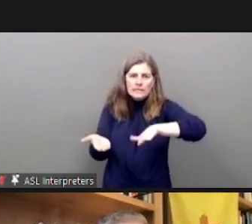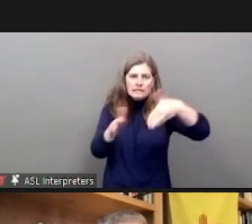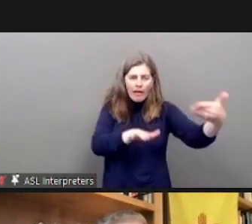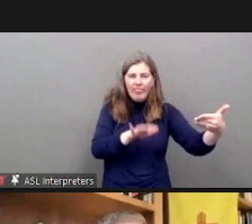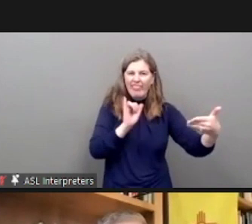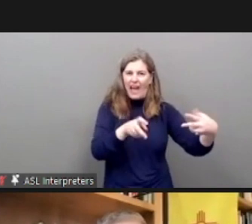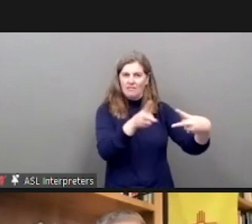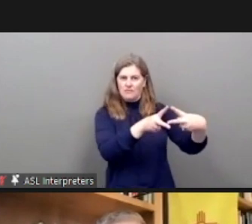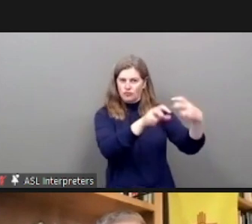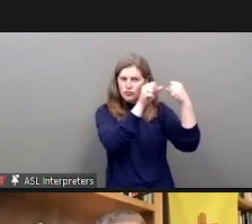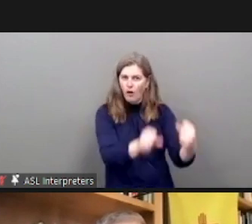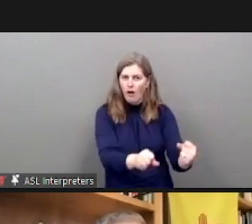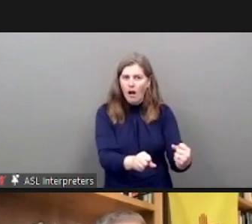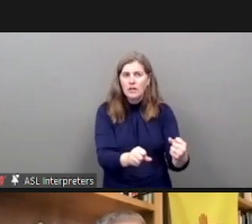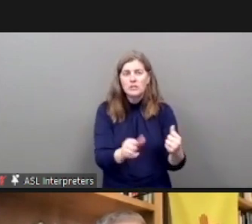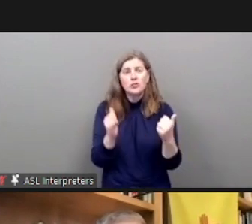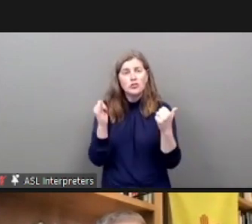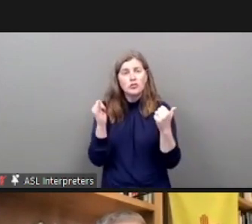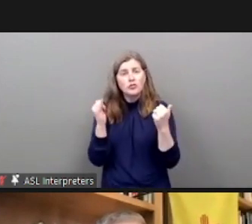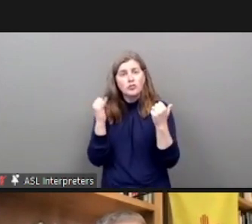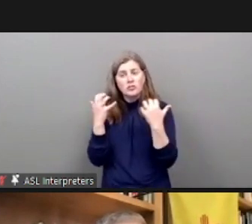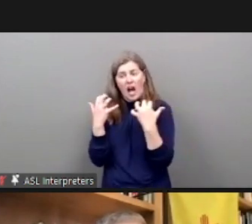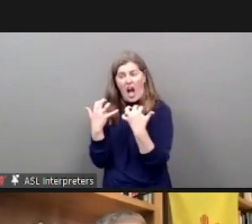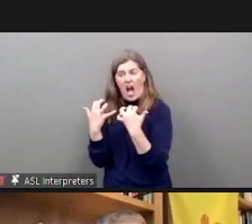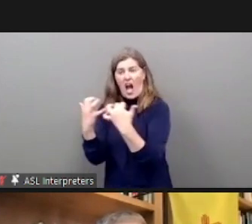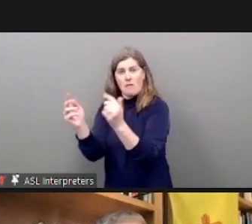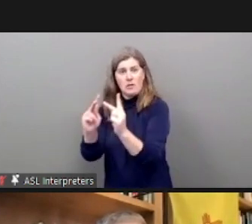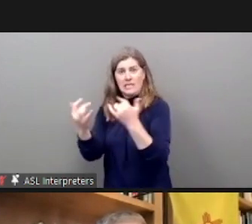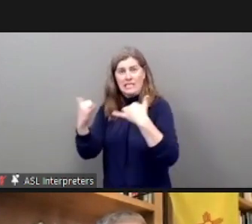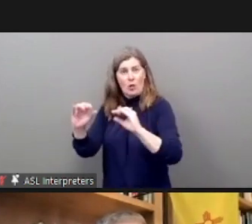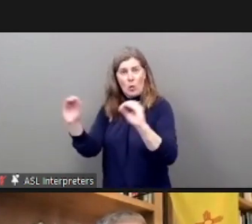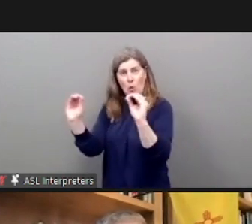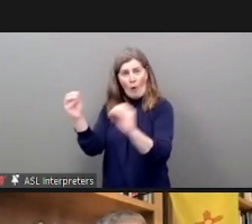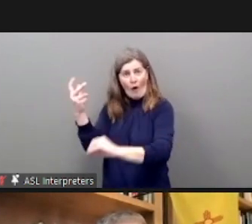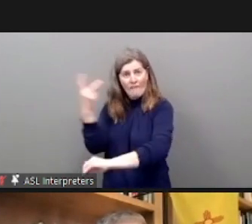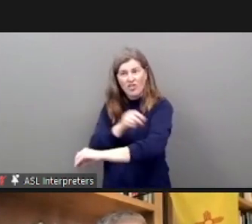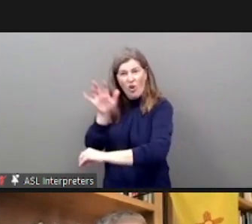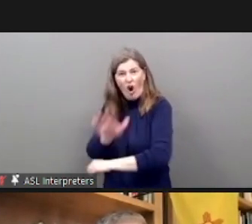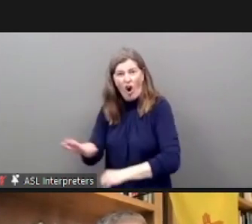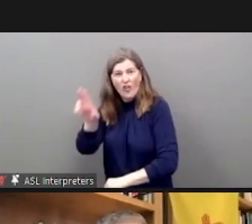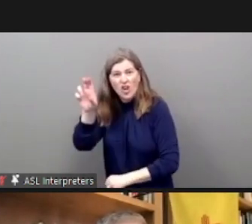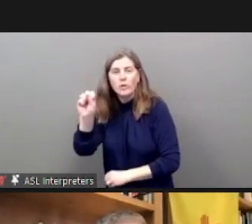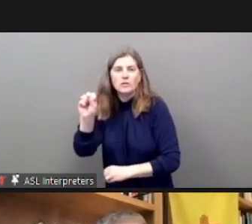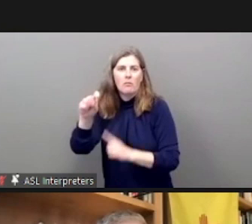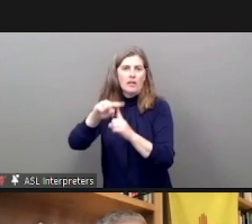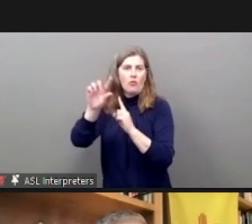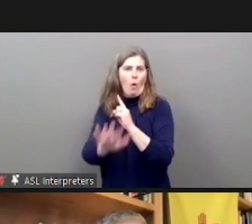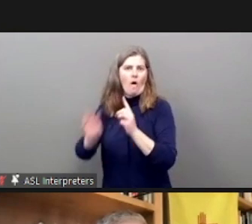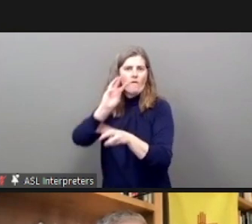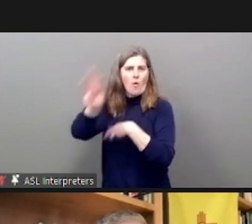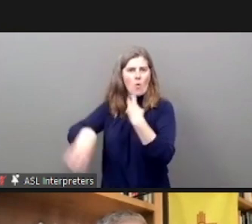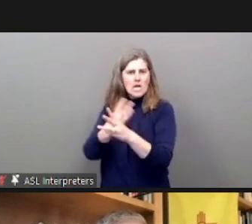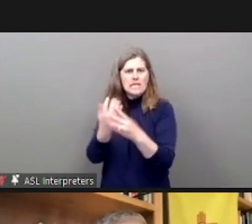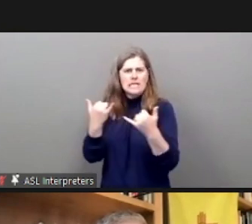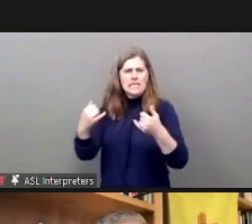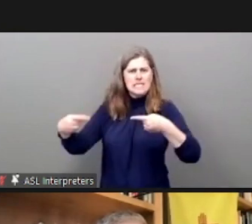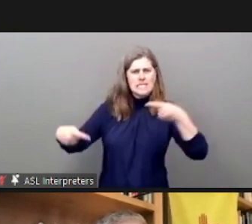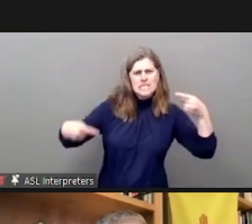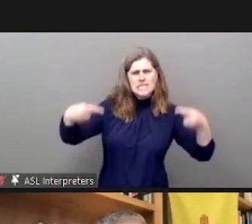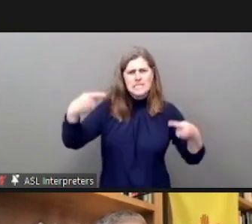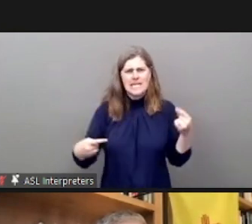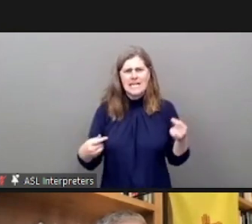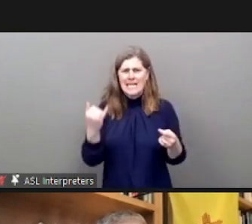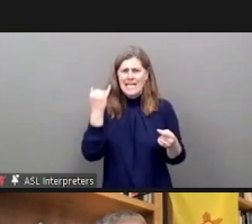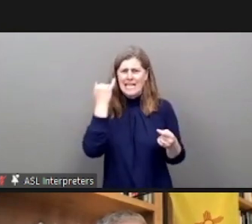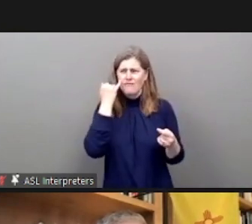there's so many people still unvaccinated, both in the United States and globally, there's a debate around, well, if you